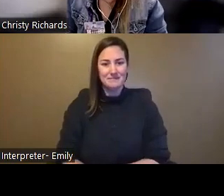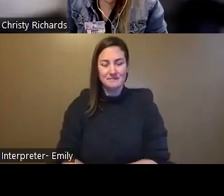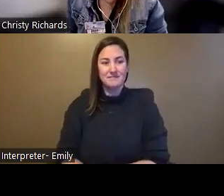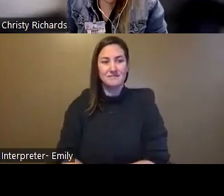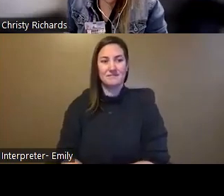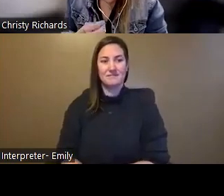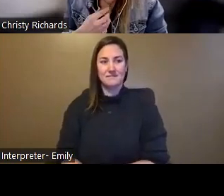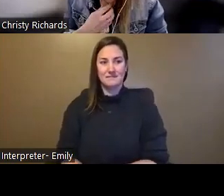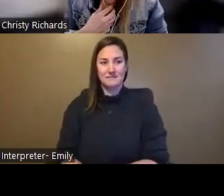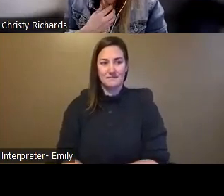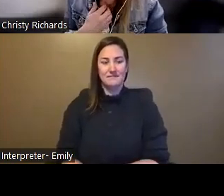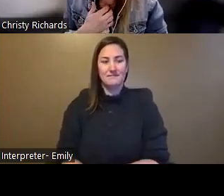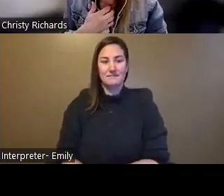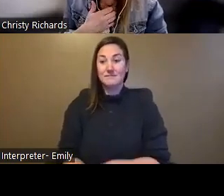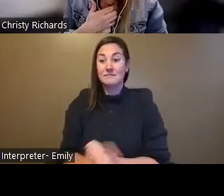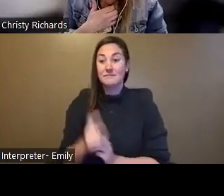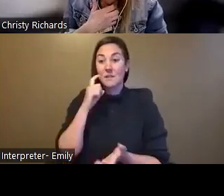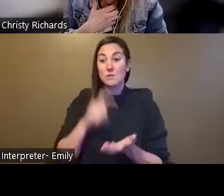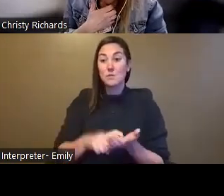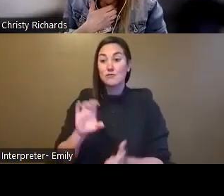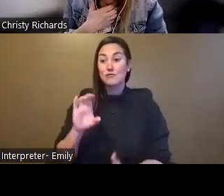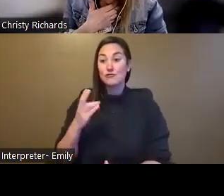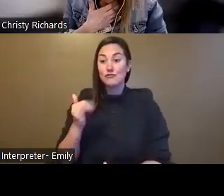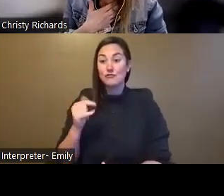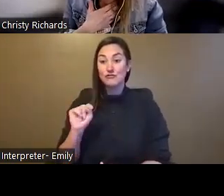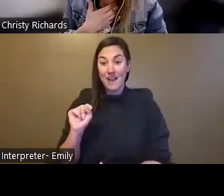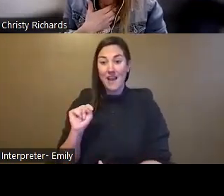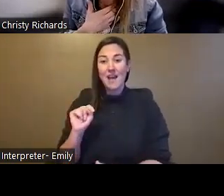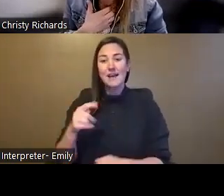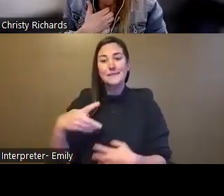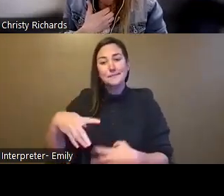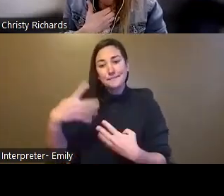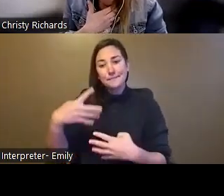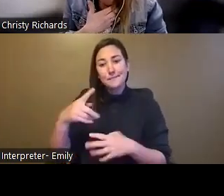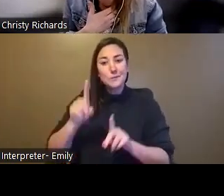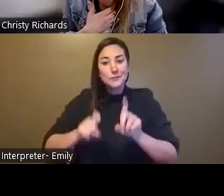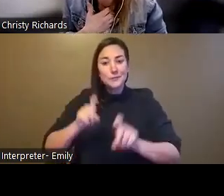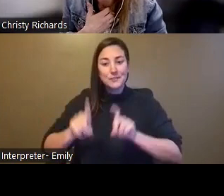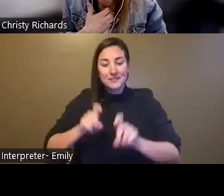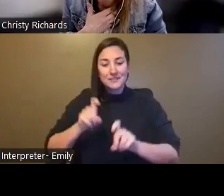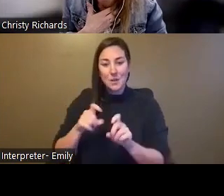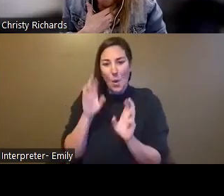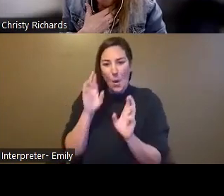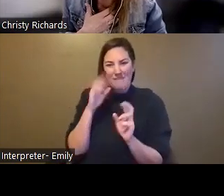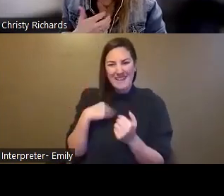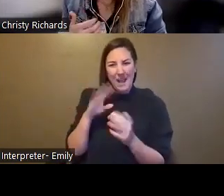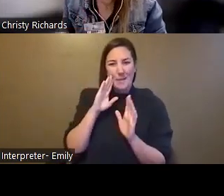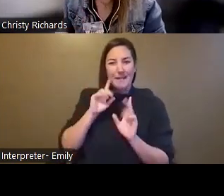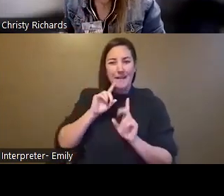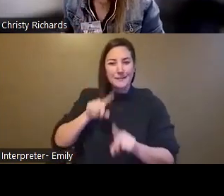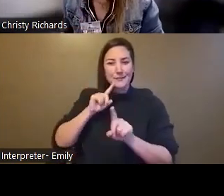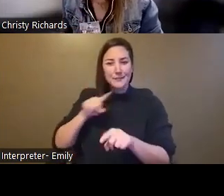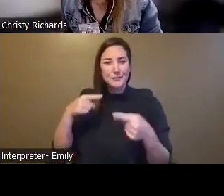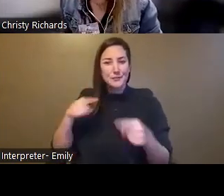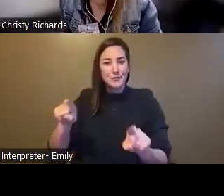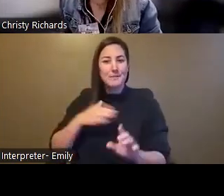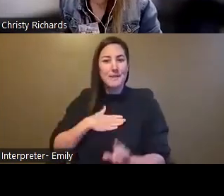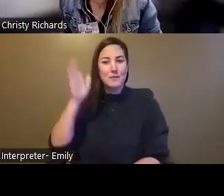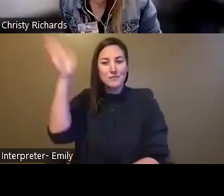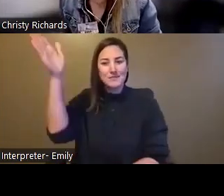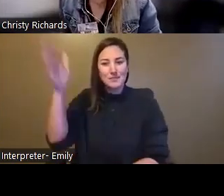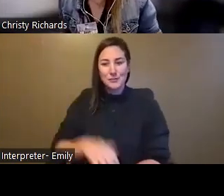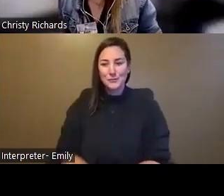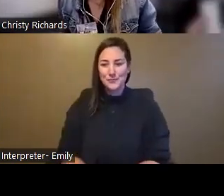So I see in the chat, the majority of the questions in there, I'm hoping to be able to answer here in my